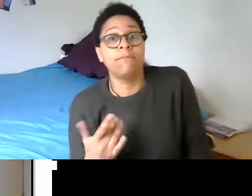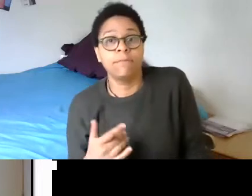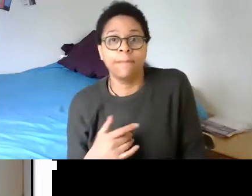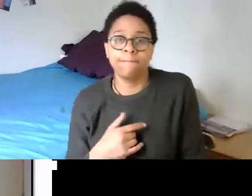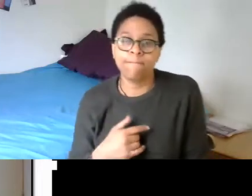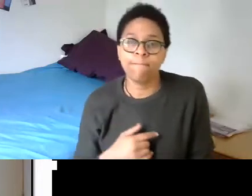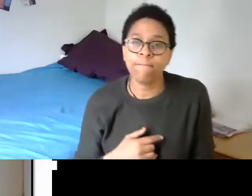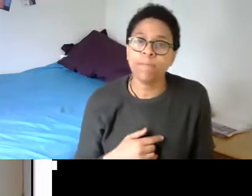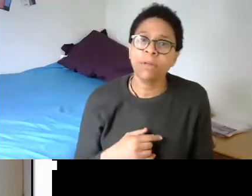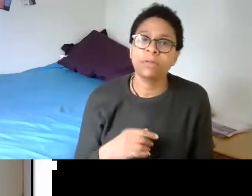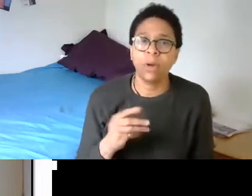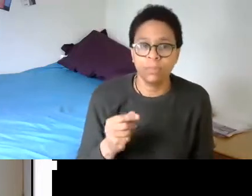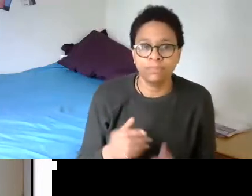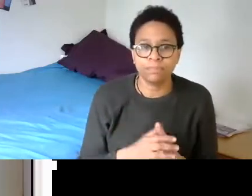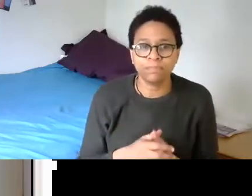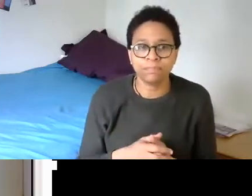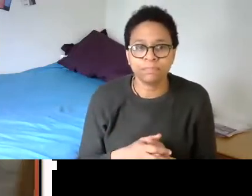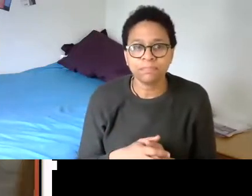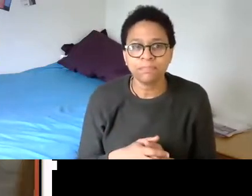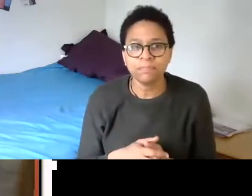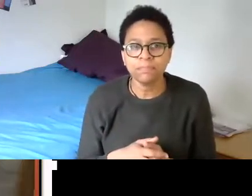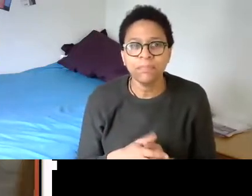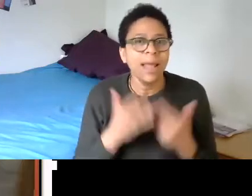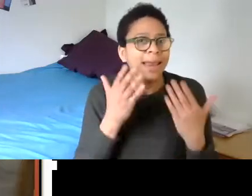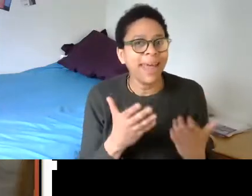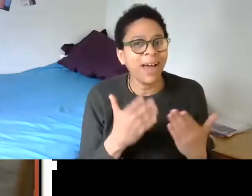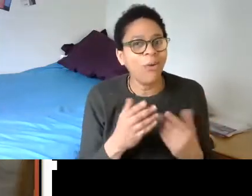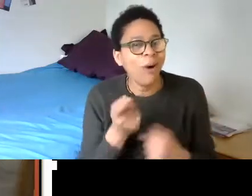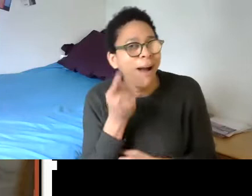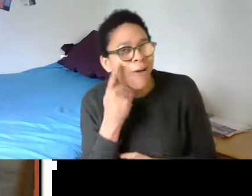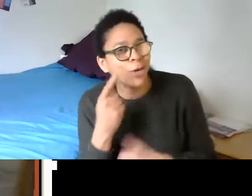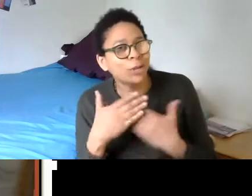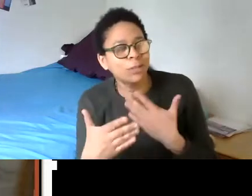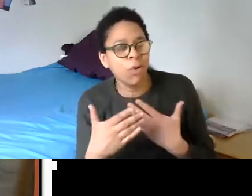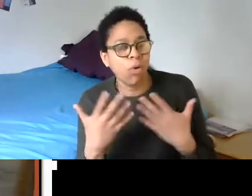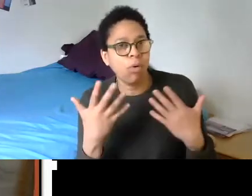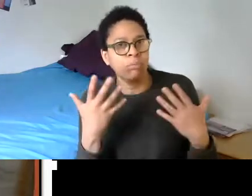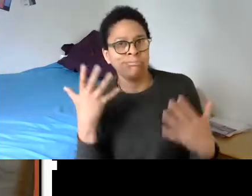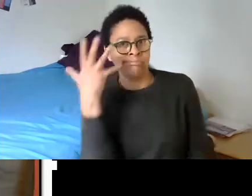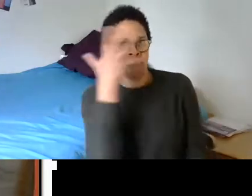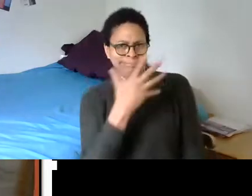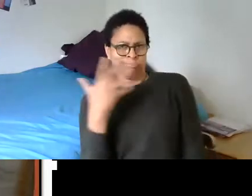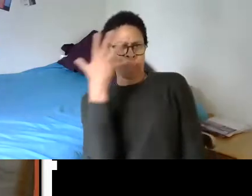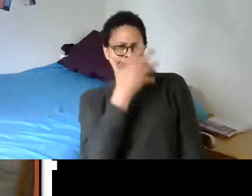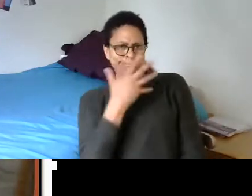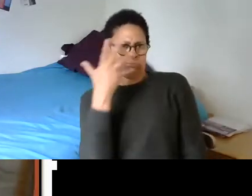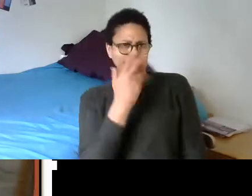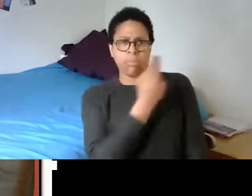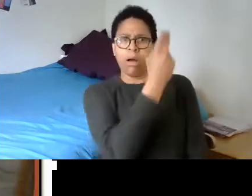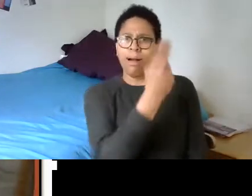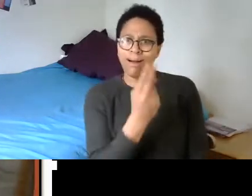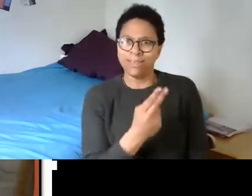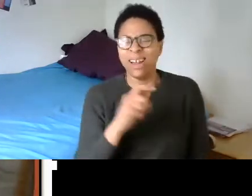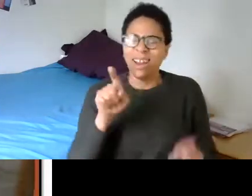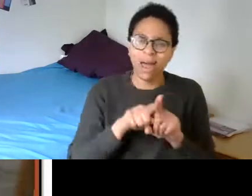more abstract doodles. And it is up to your own interpretations what was going through the owner's mind at the time. So